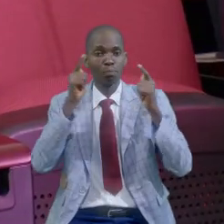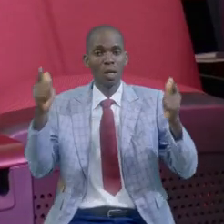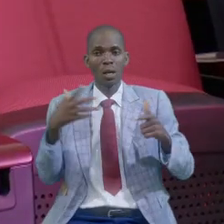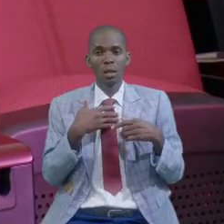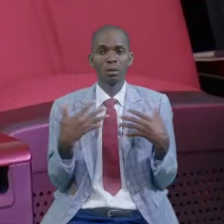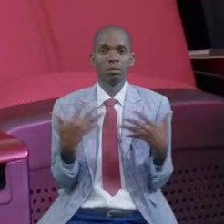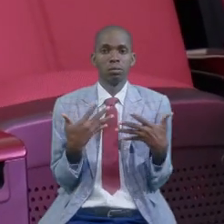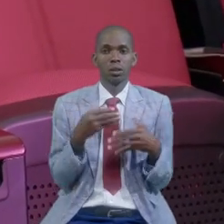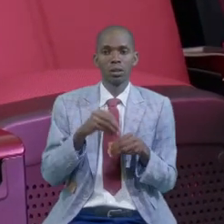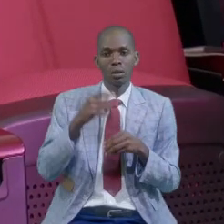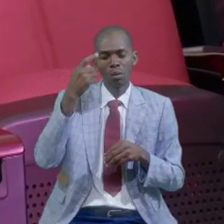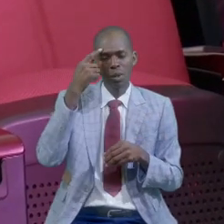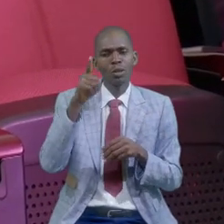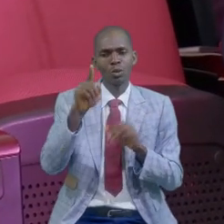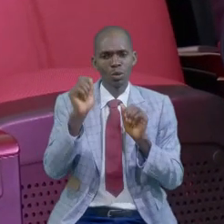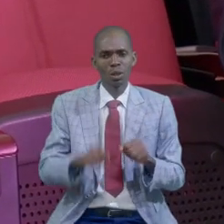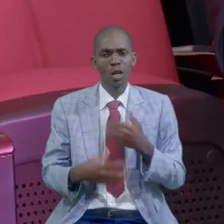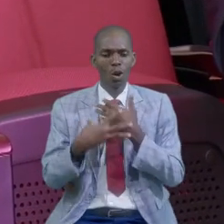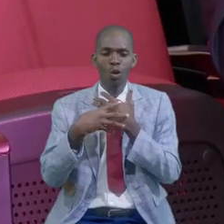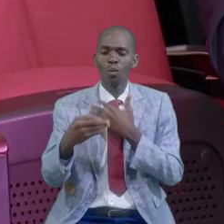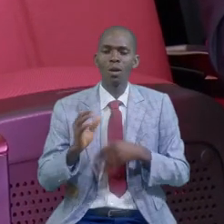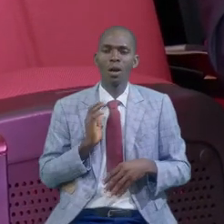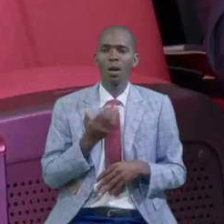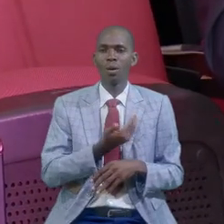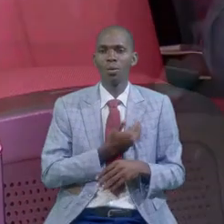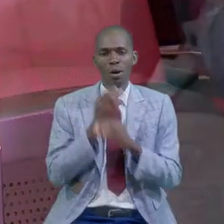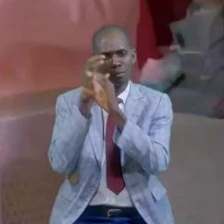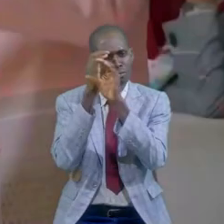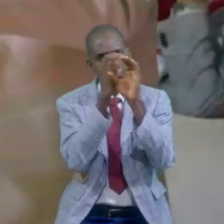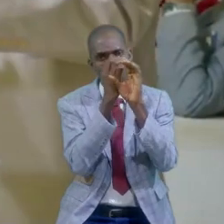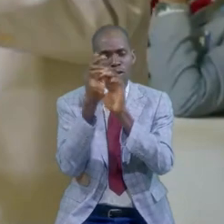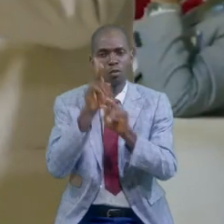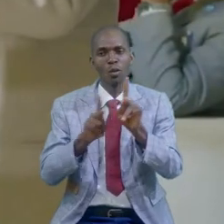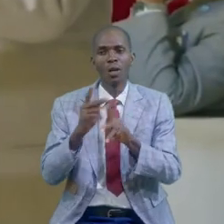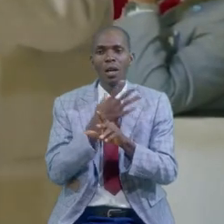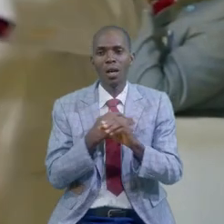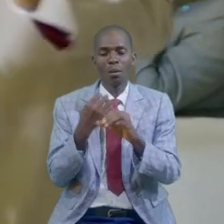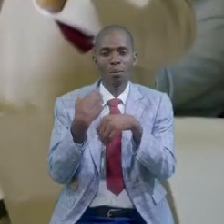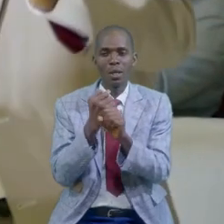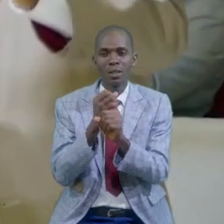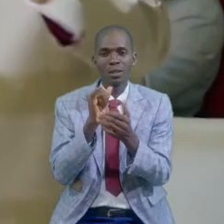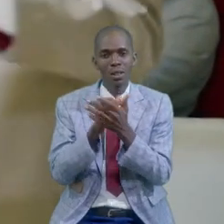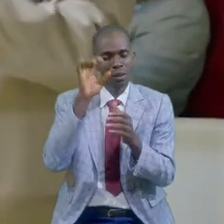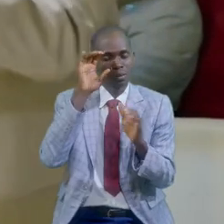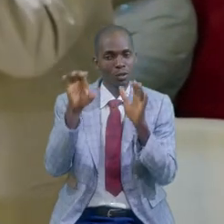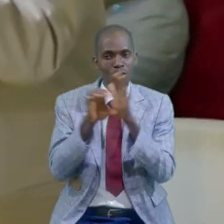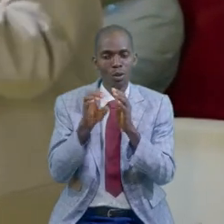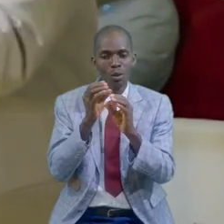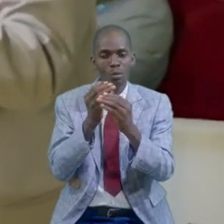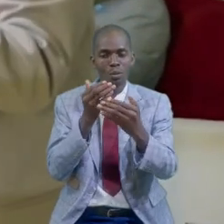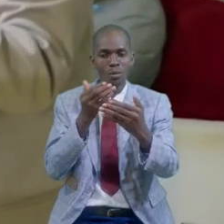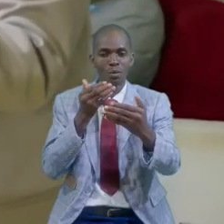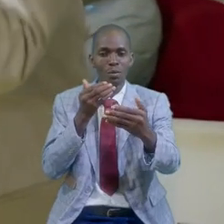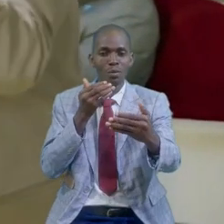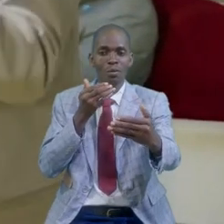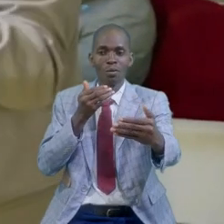what our media people do and let that picture go back and go back and go back until you